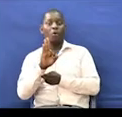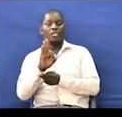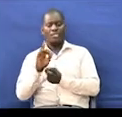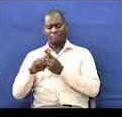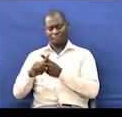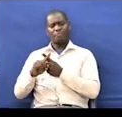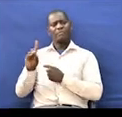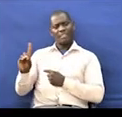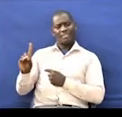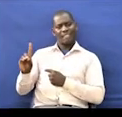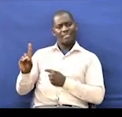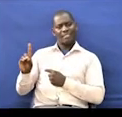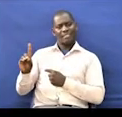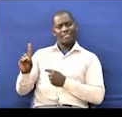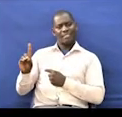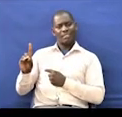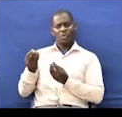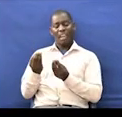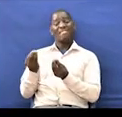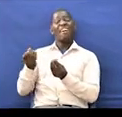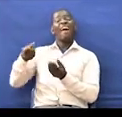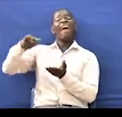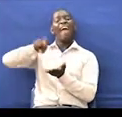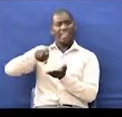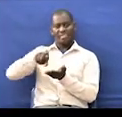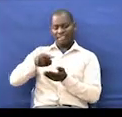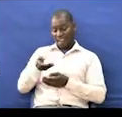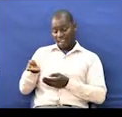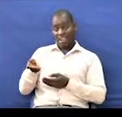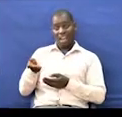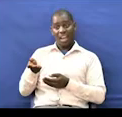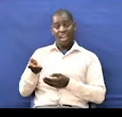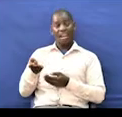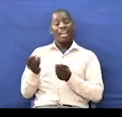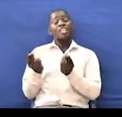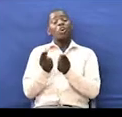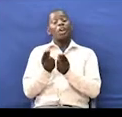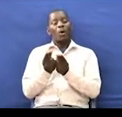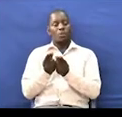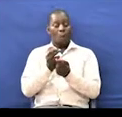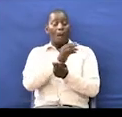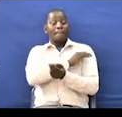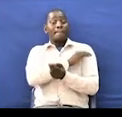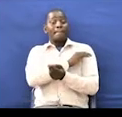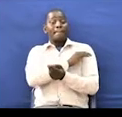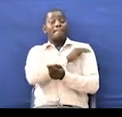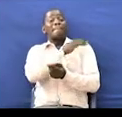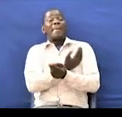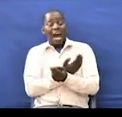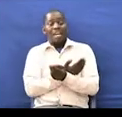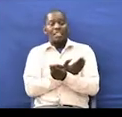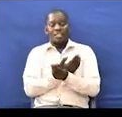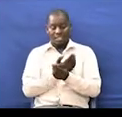force, you can hide it here, that force is going equals to mass divided by distance, mass